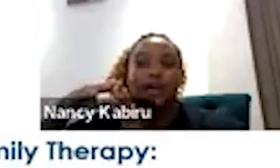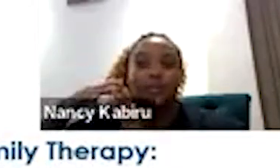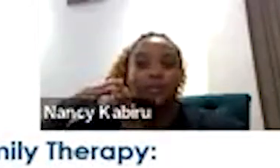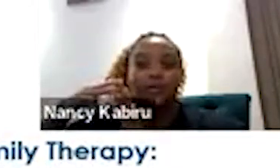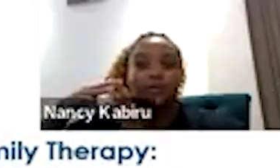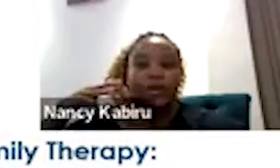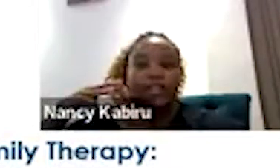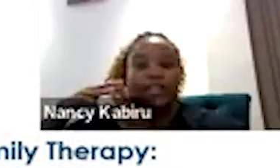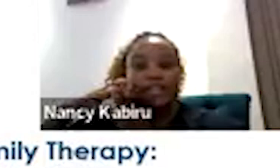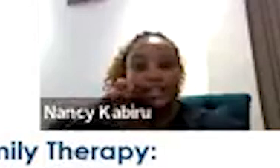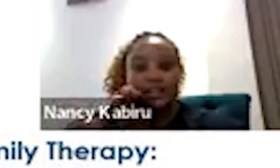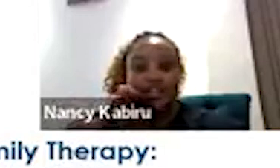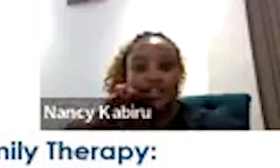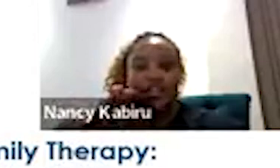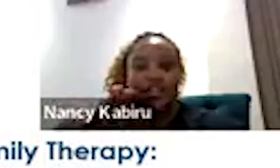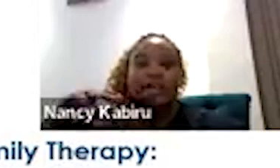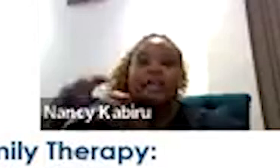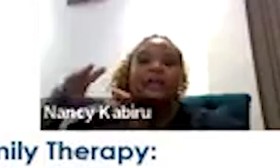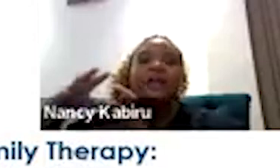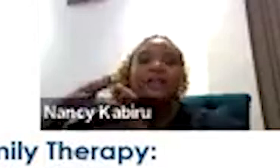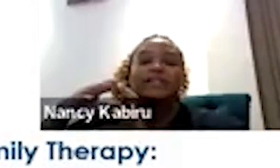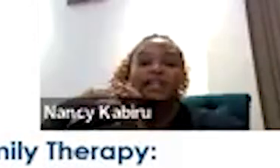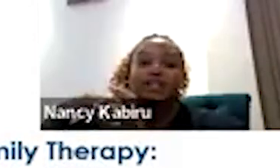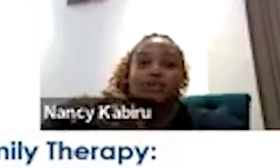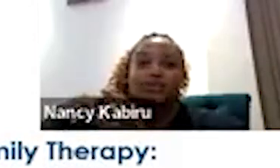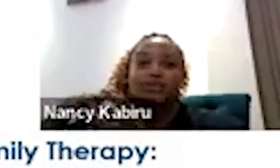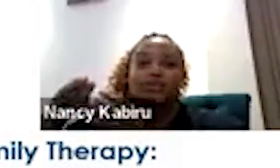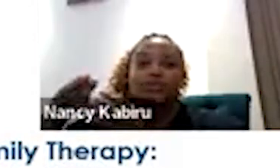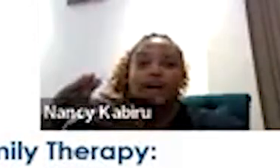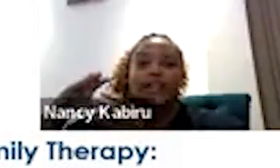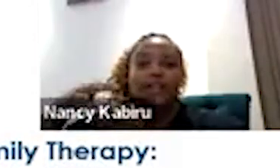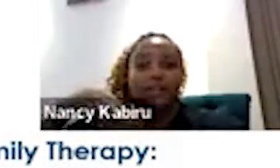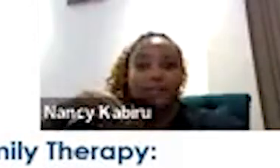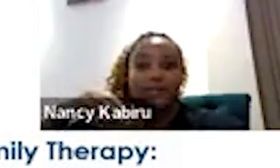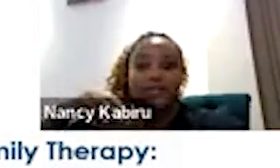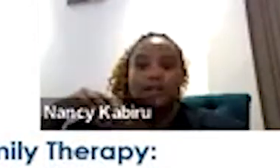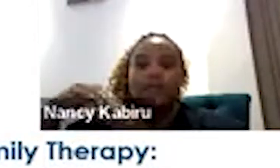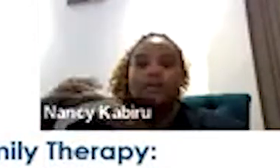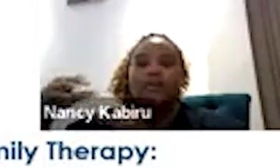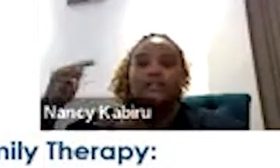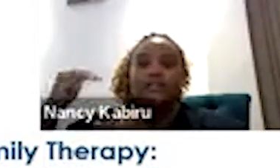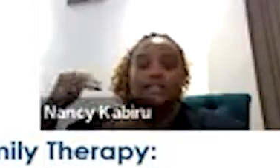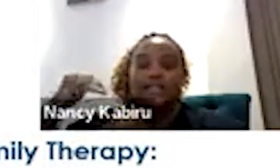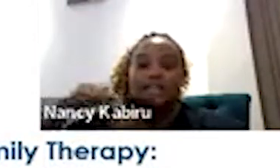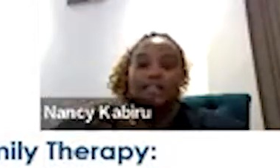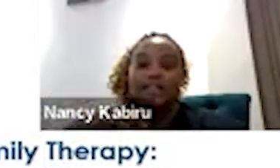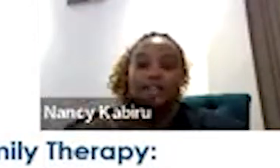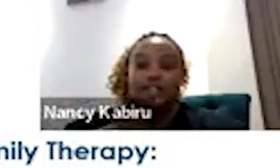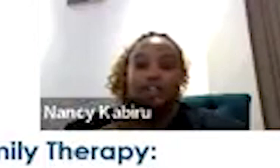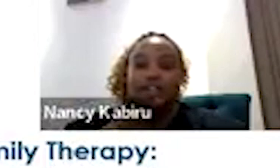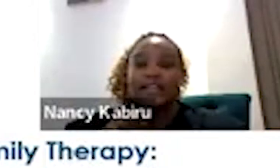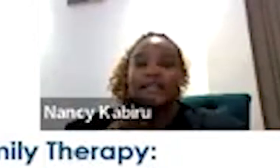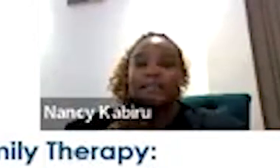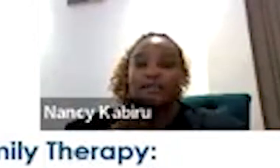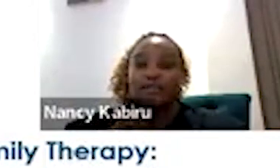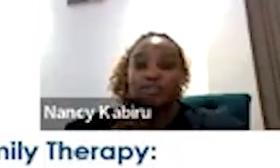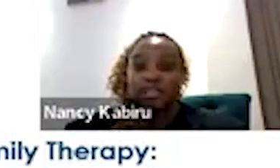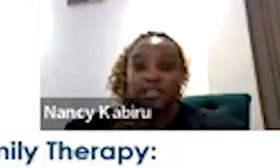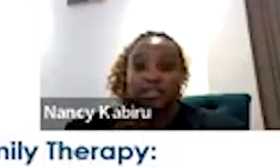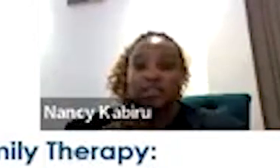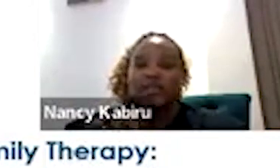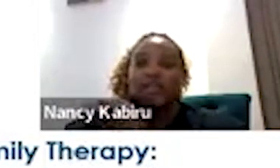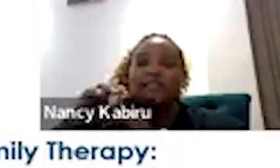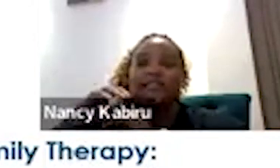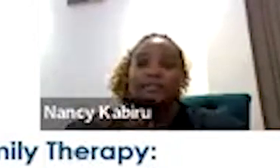be able to help you with intervention, and they might send you to a therapist because they've listed the intervention and the